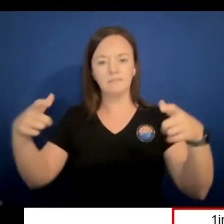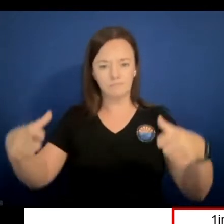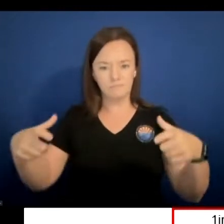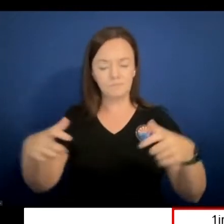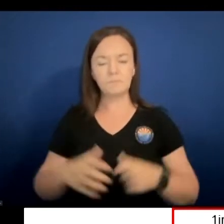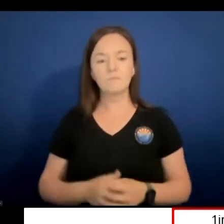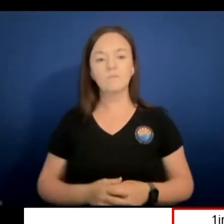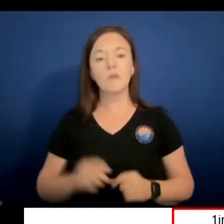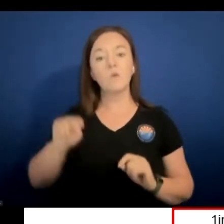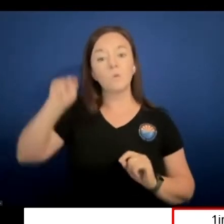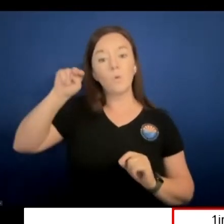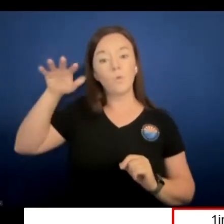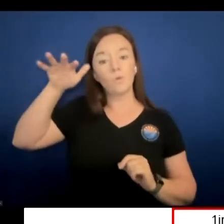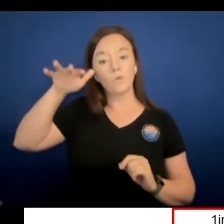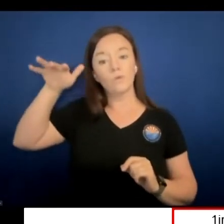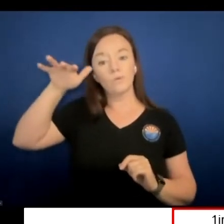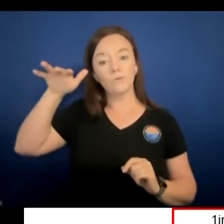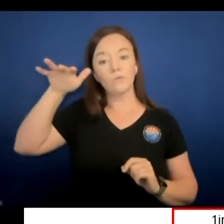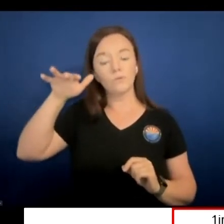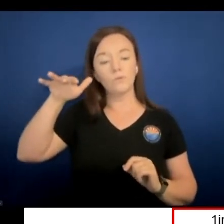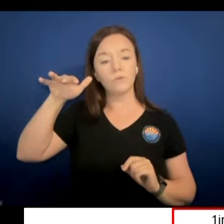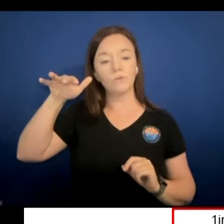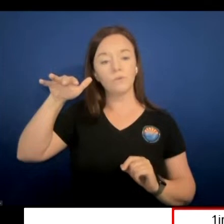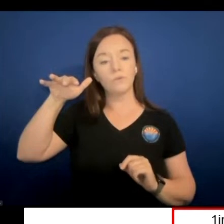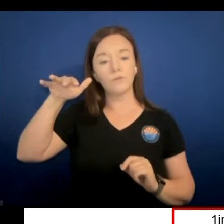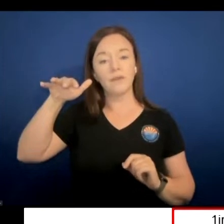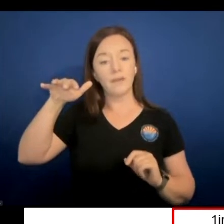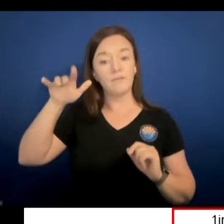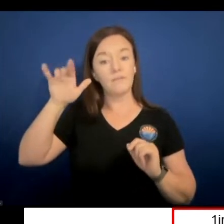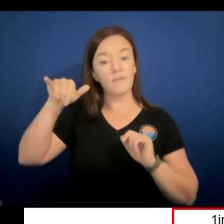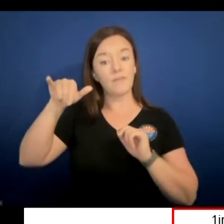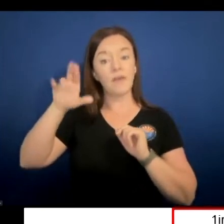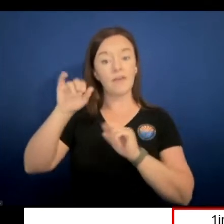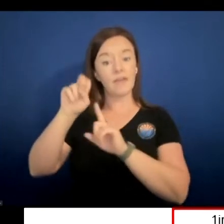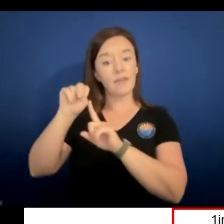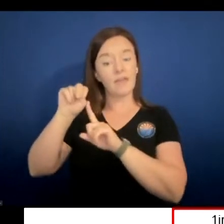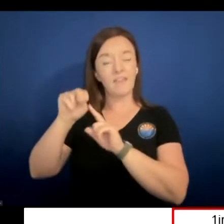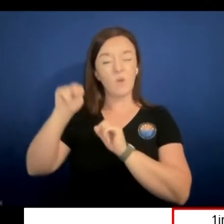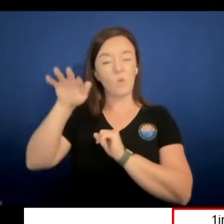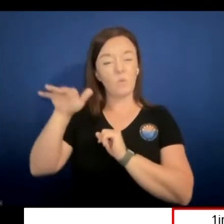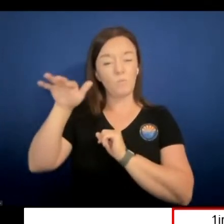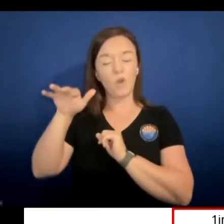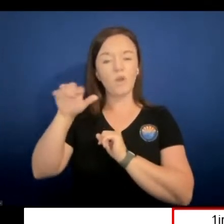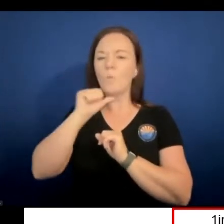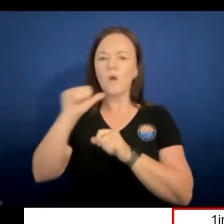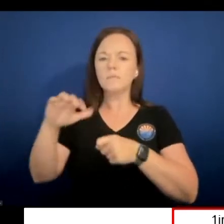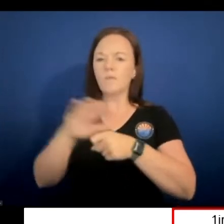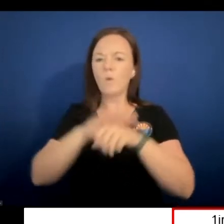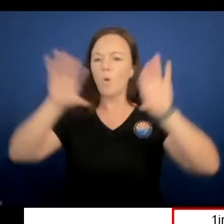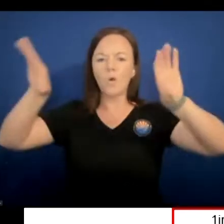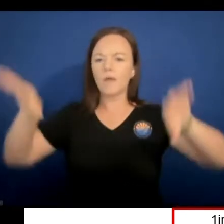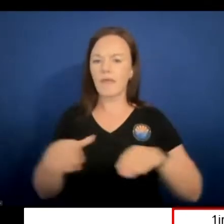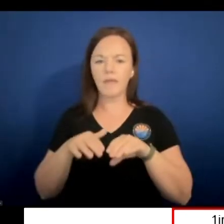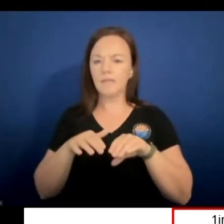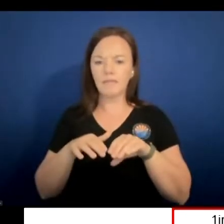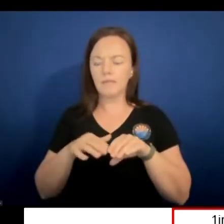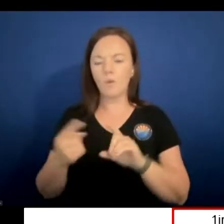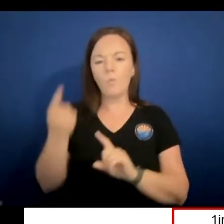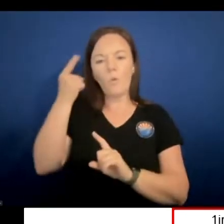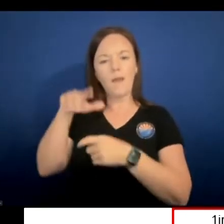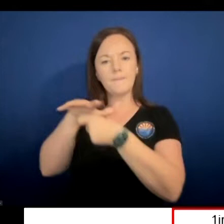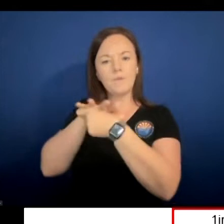northern portion of that canyon, it wasn't the entire canyon, just that one portion